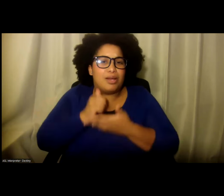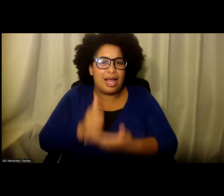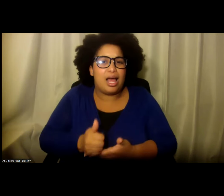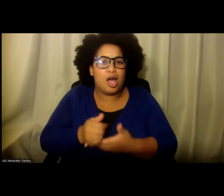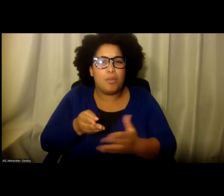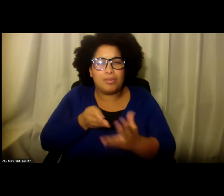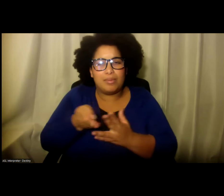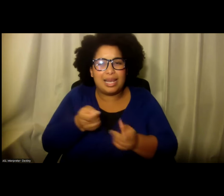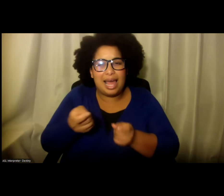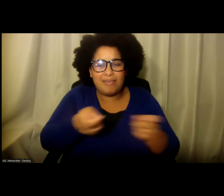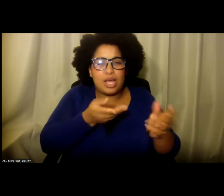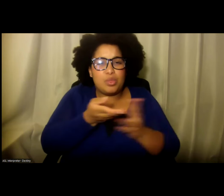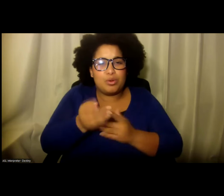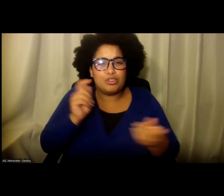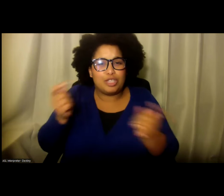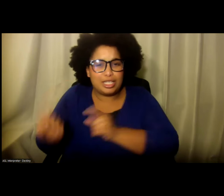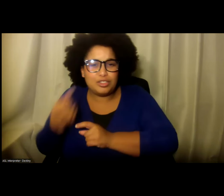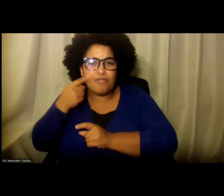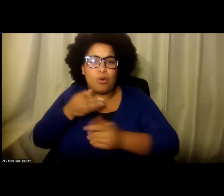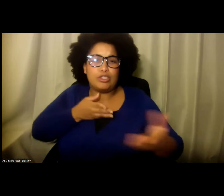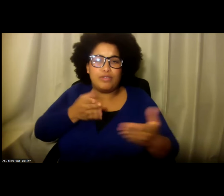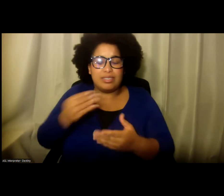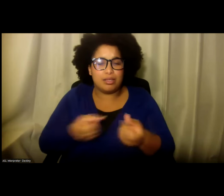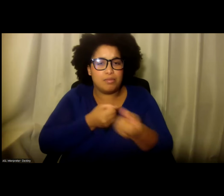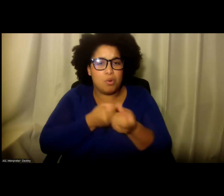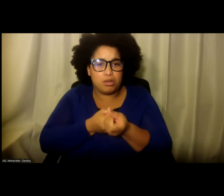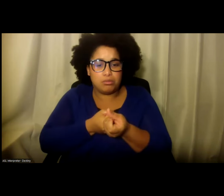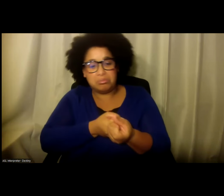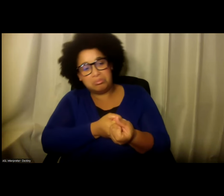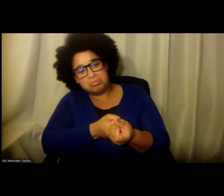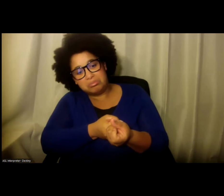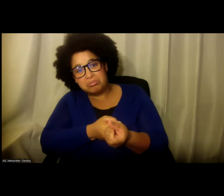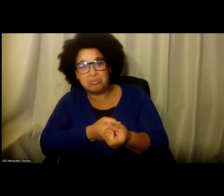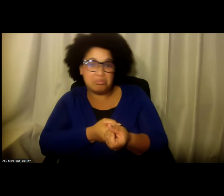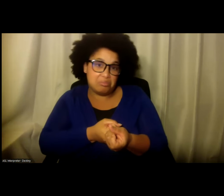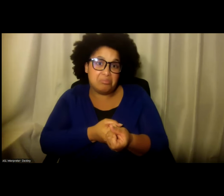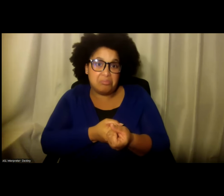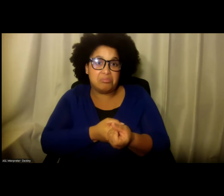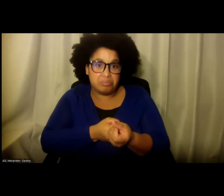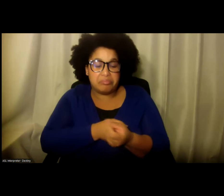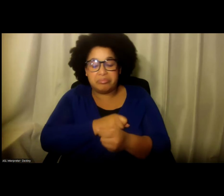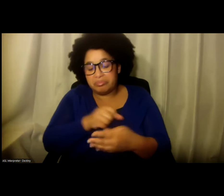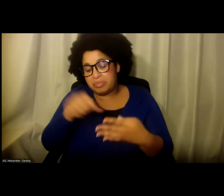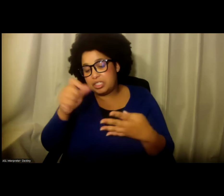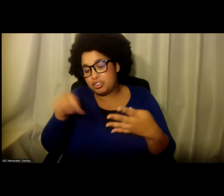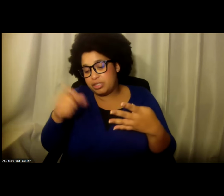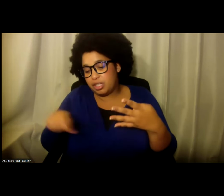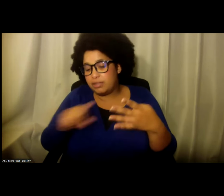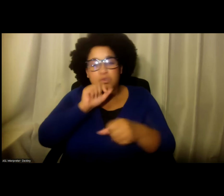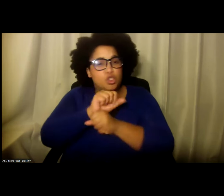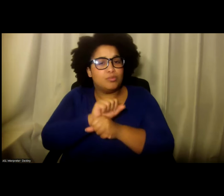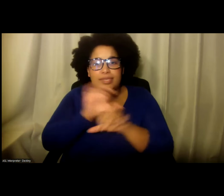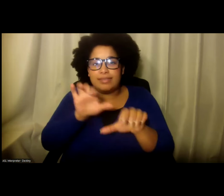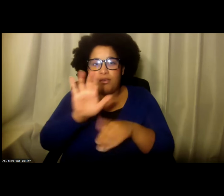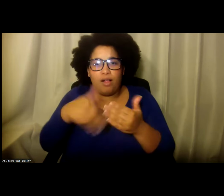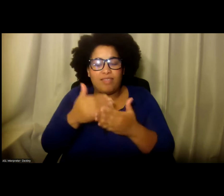to services and supports. I would say this has checked those boxes. And I want to thank Director Bargeman